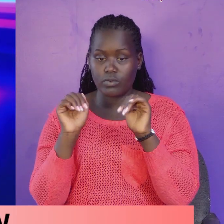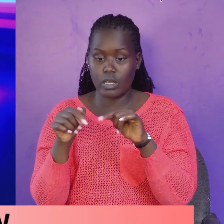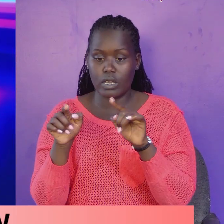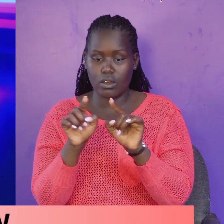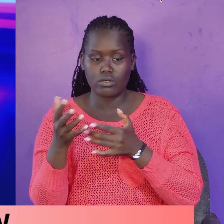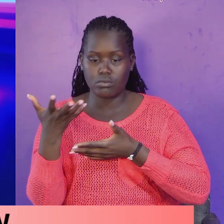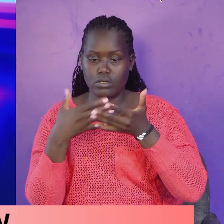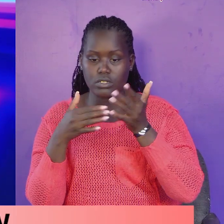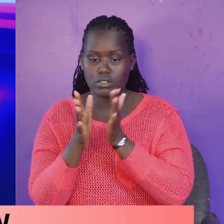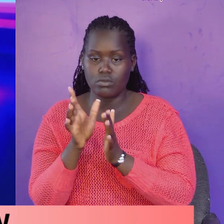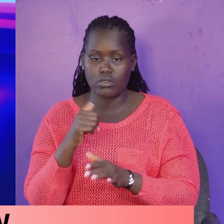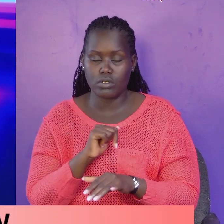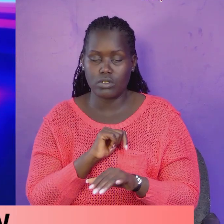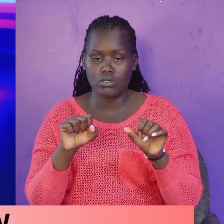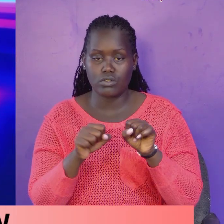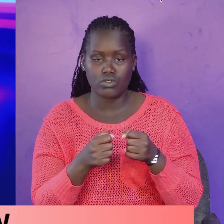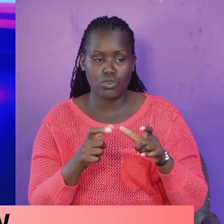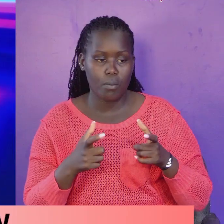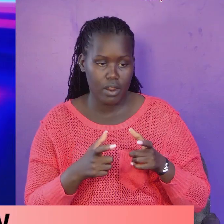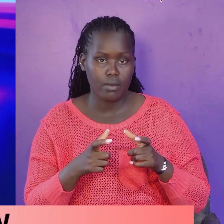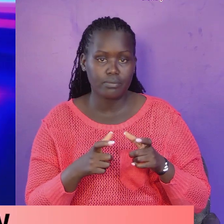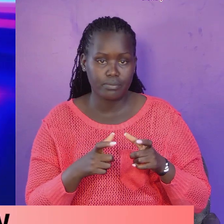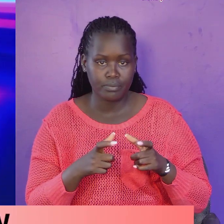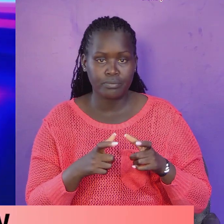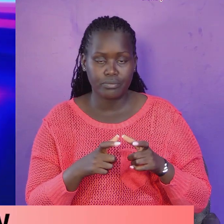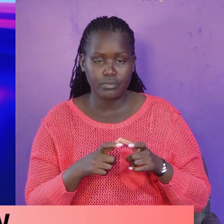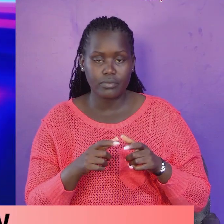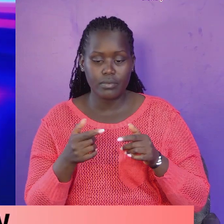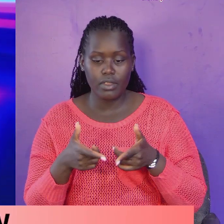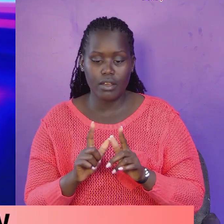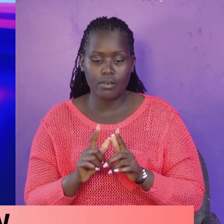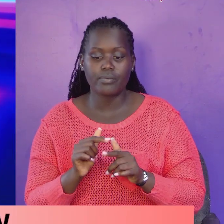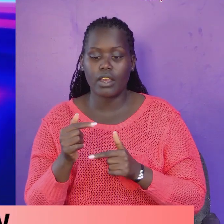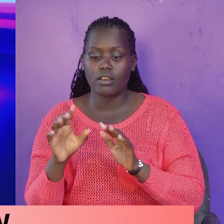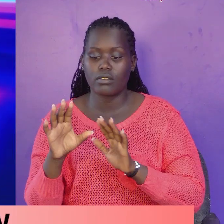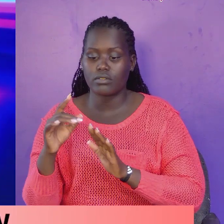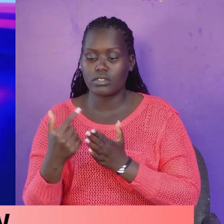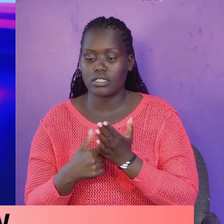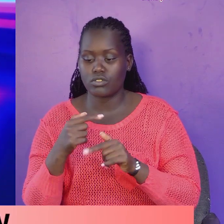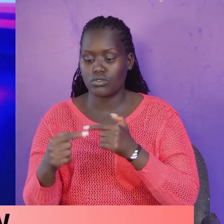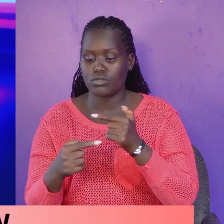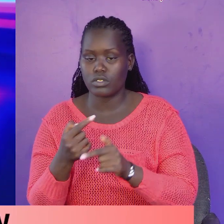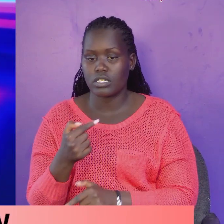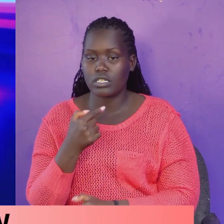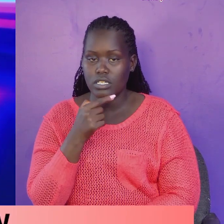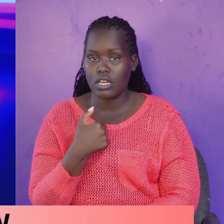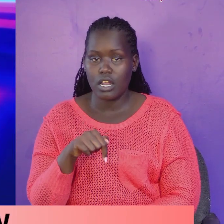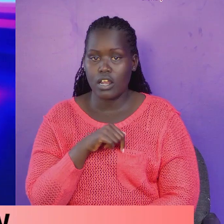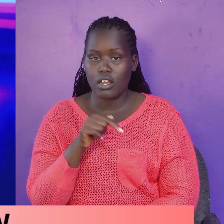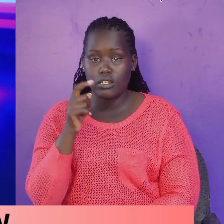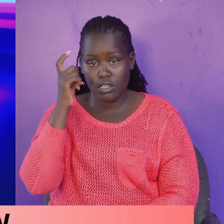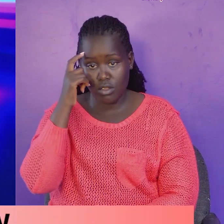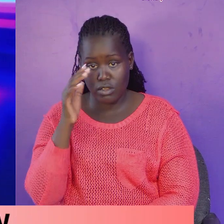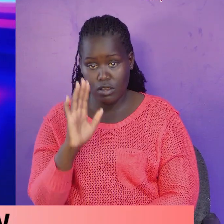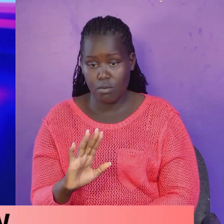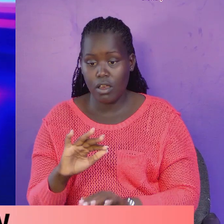interact with us on our social media platforms. Let this conversation continue and tell us your thoughts,